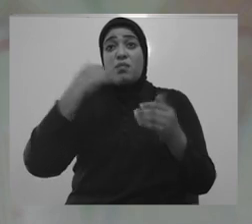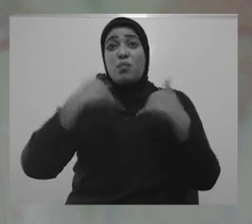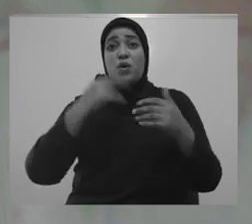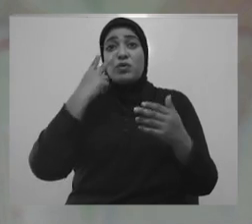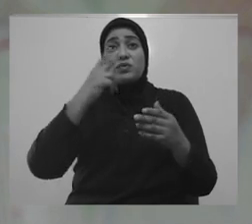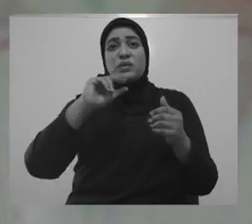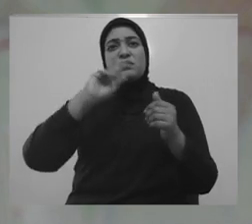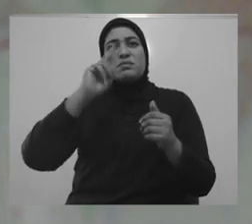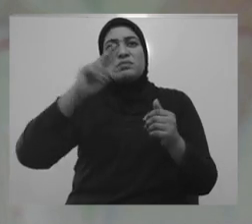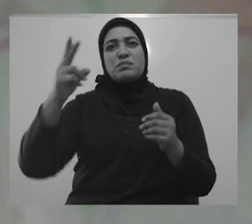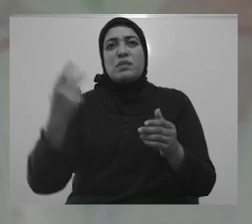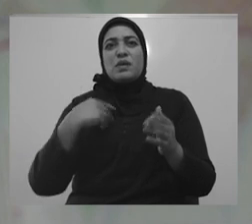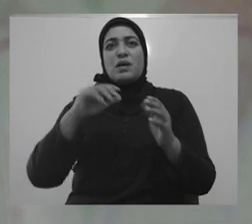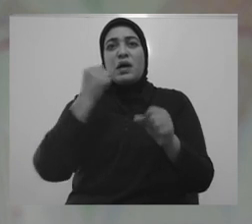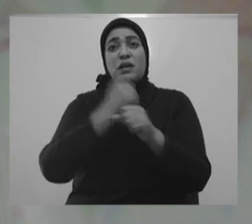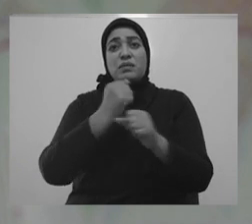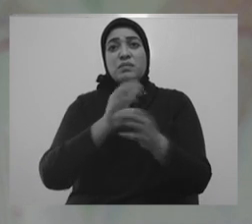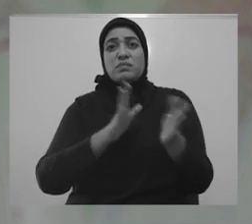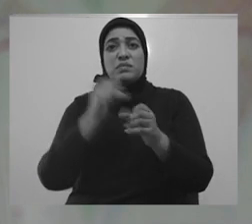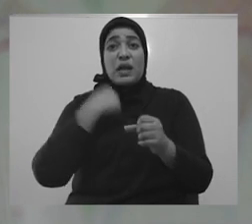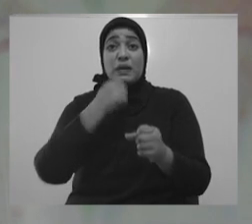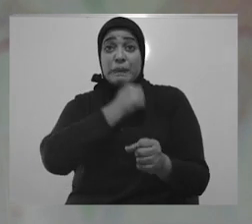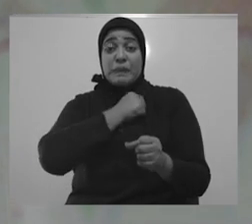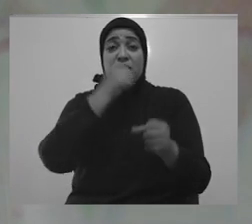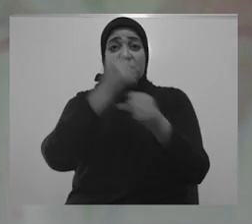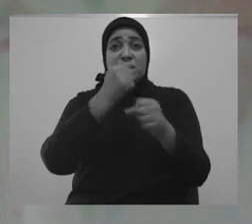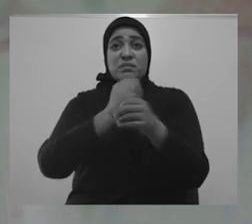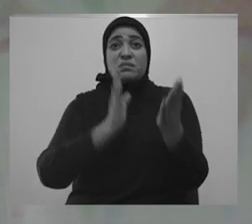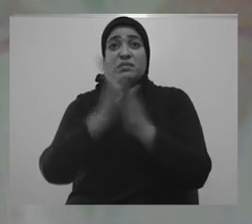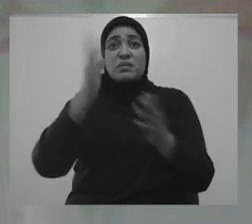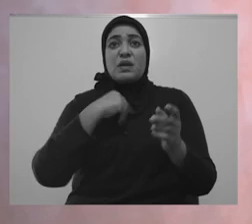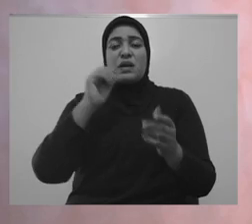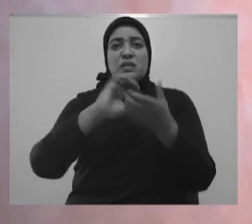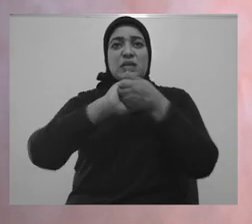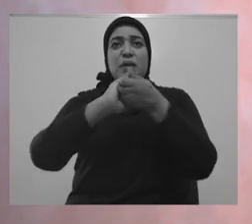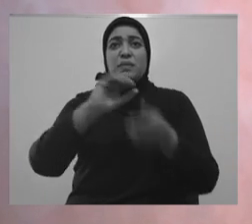work at Manouba and 4 work at Bizerte.